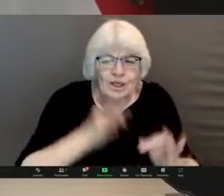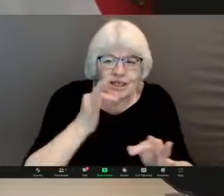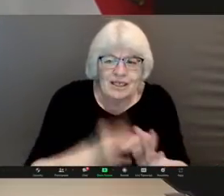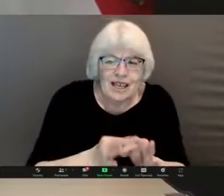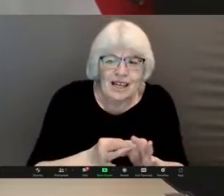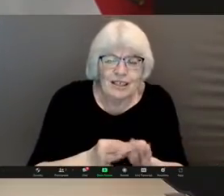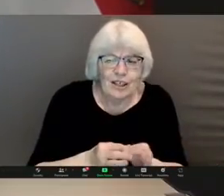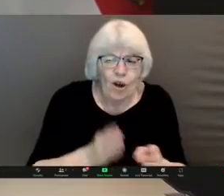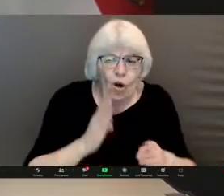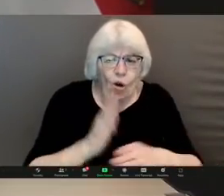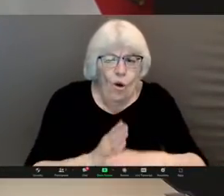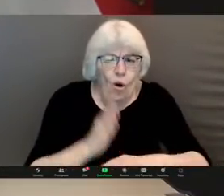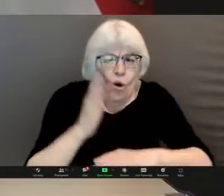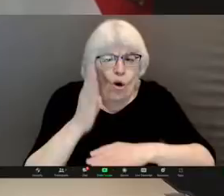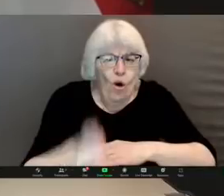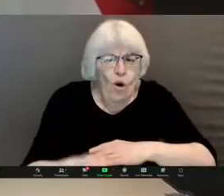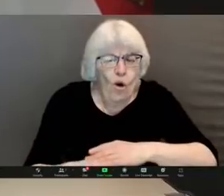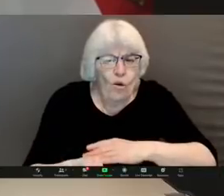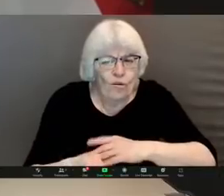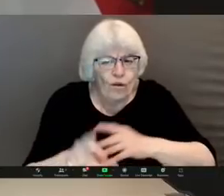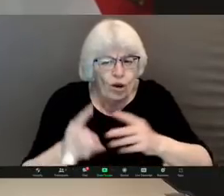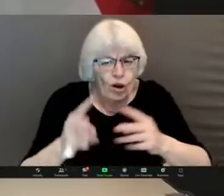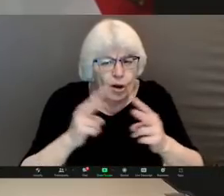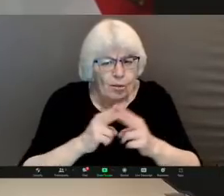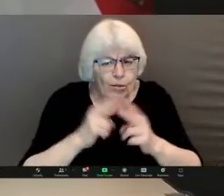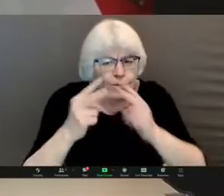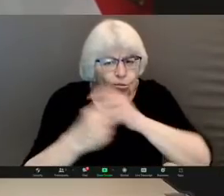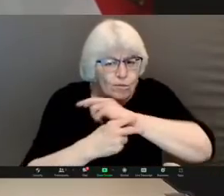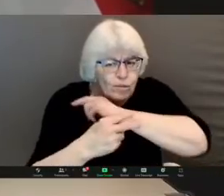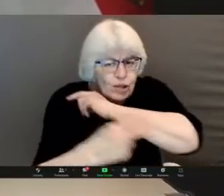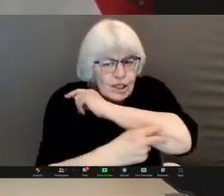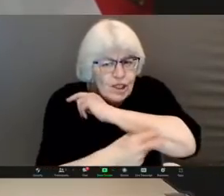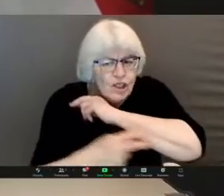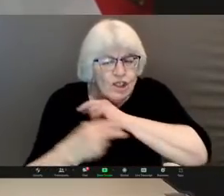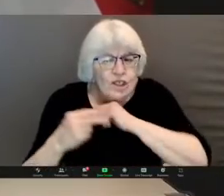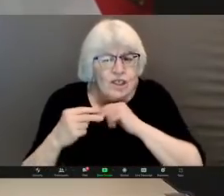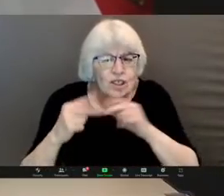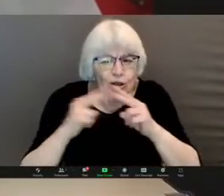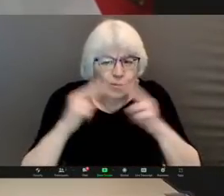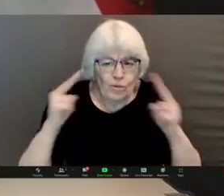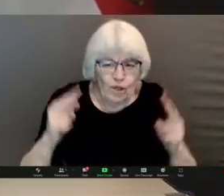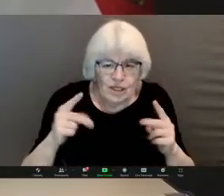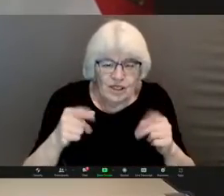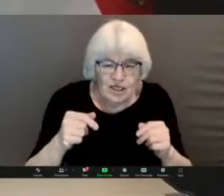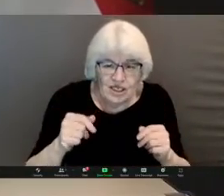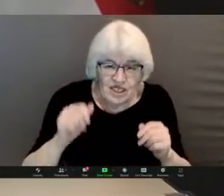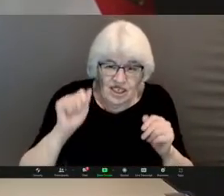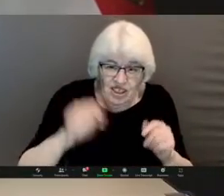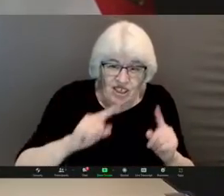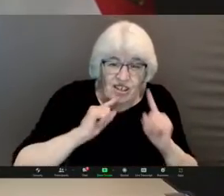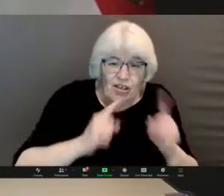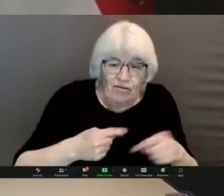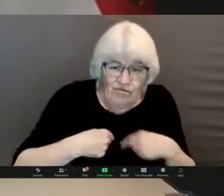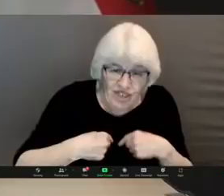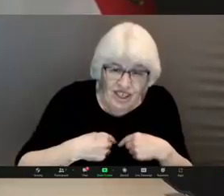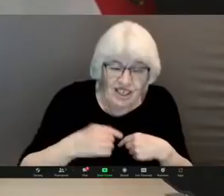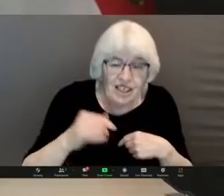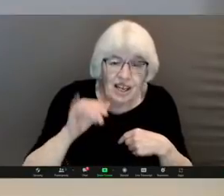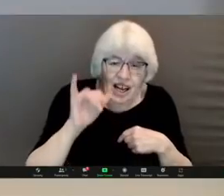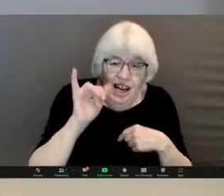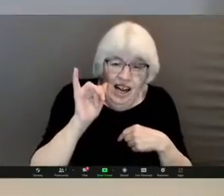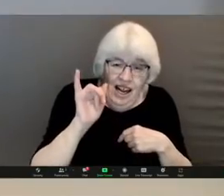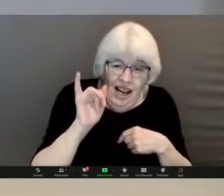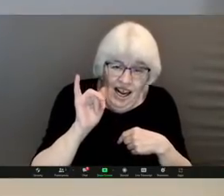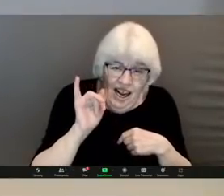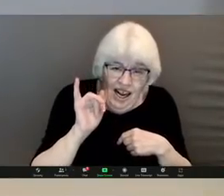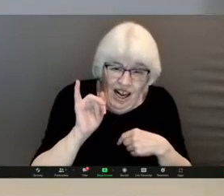has indeed been happening? If that's the process, that if it's particularly busy, you limit just how much testing you're doing at the bridge?